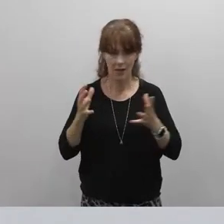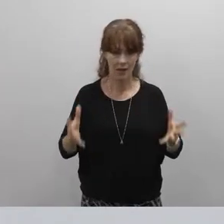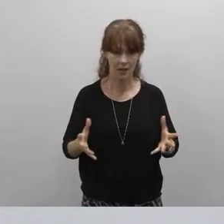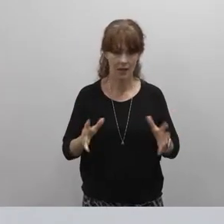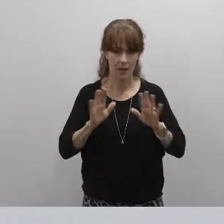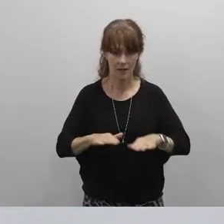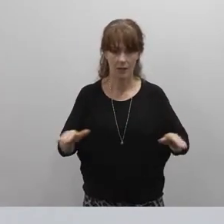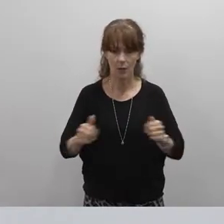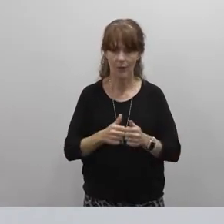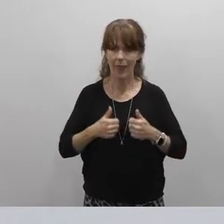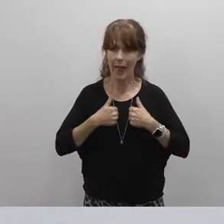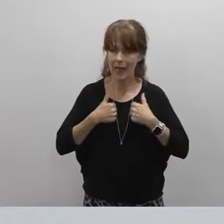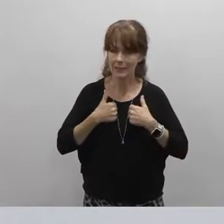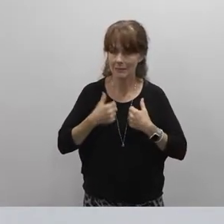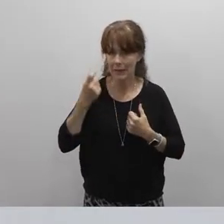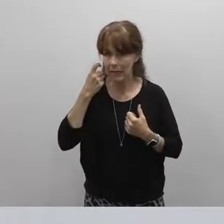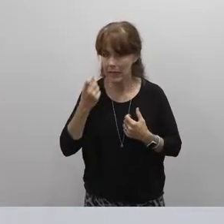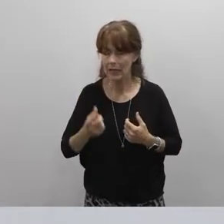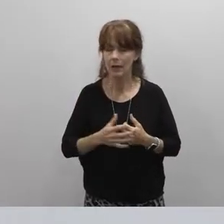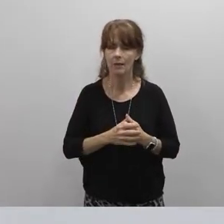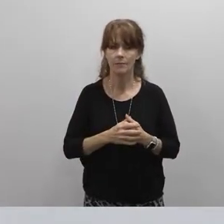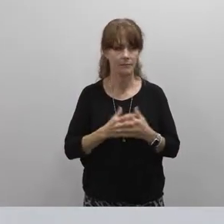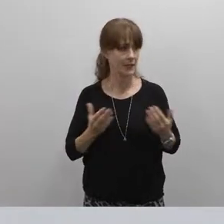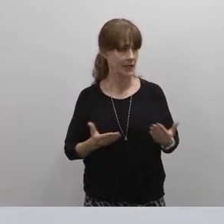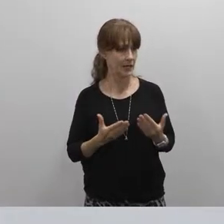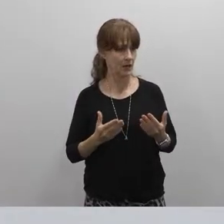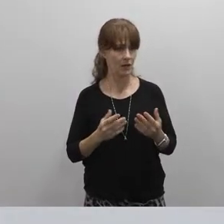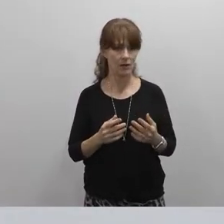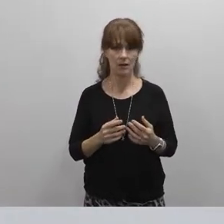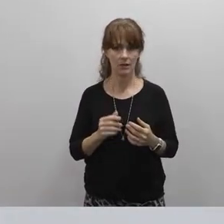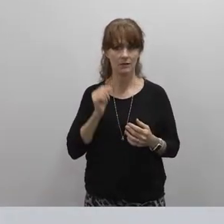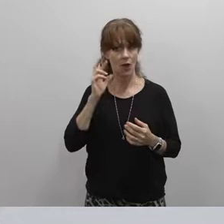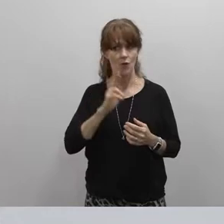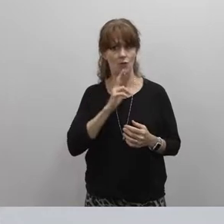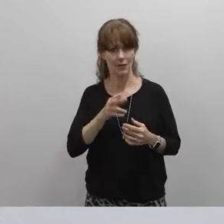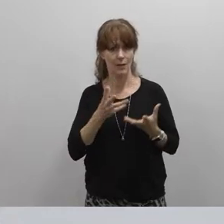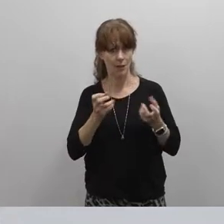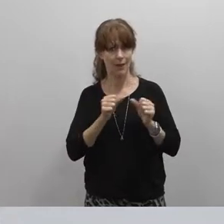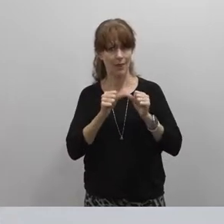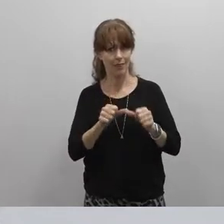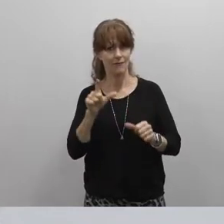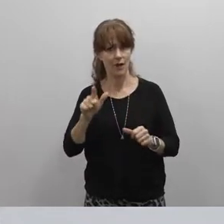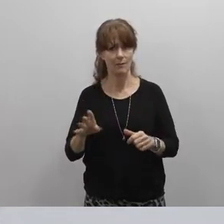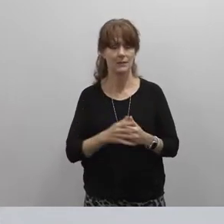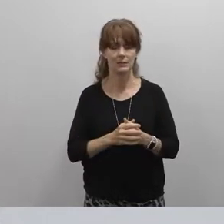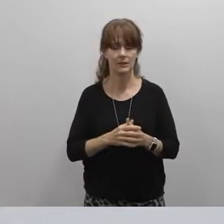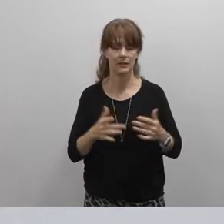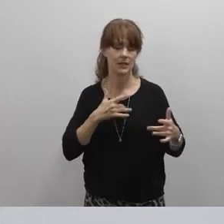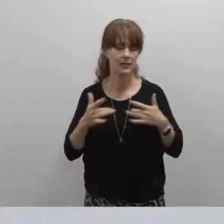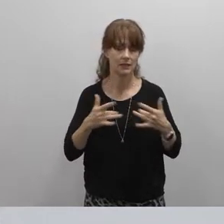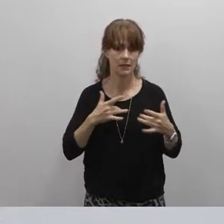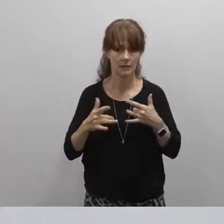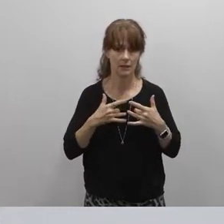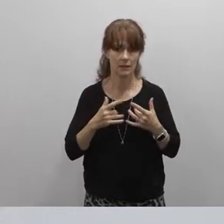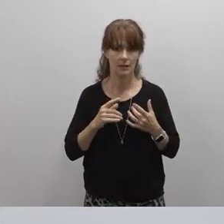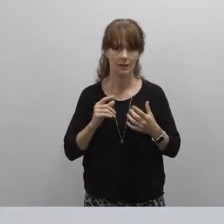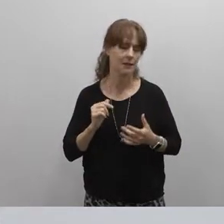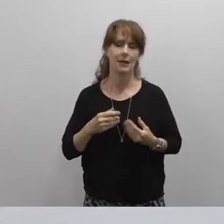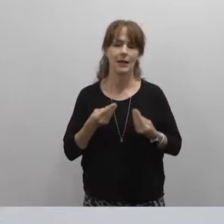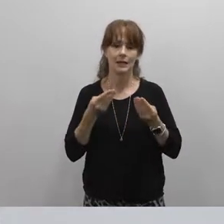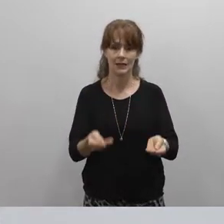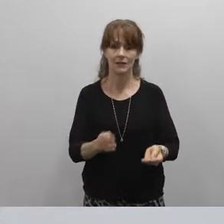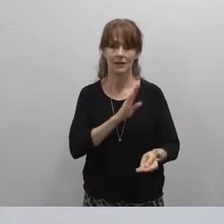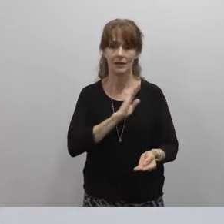children with asthma, I don't think any of us here agree that this is a reality we want for Long Beach. These concerns brought this board policy into your hands